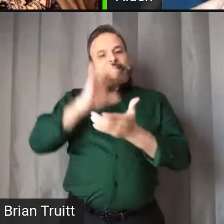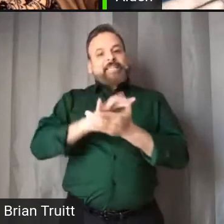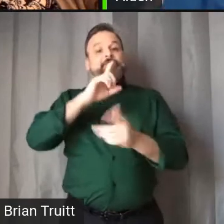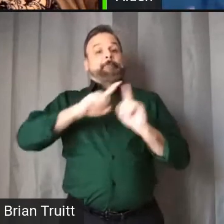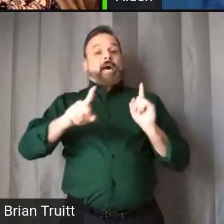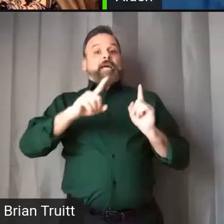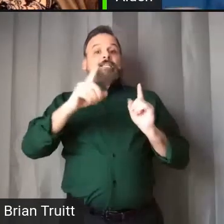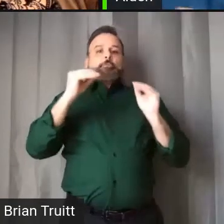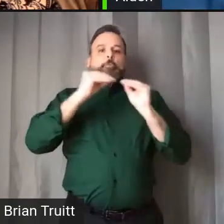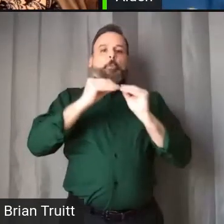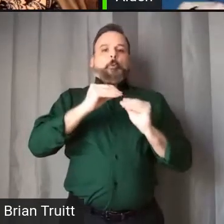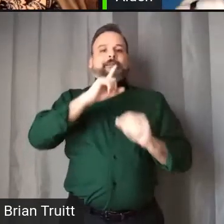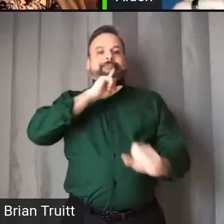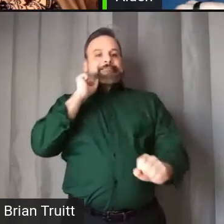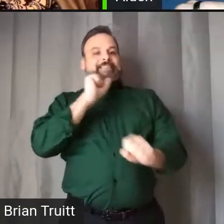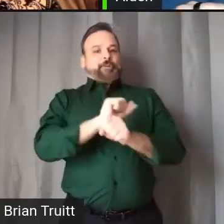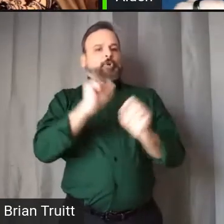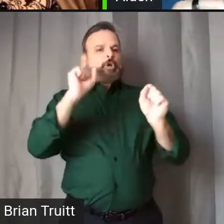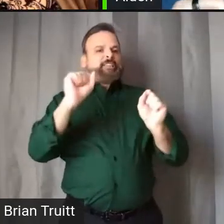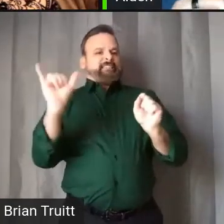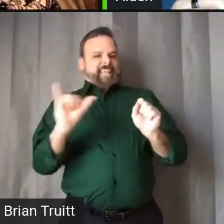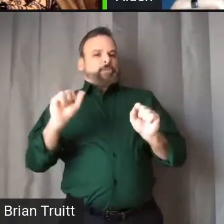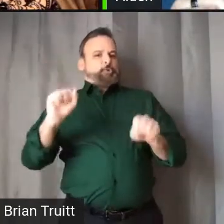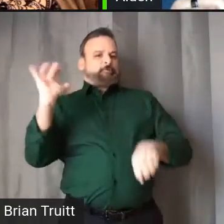and tangible. And that was something